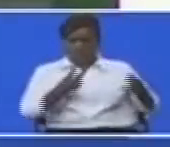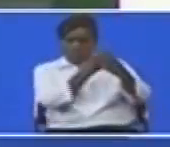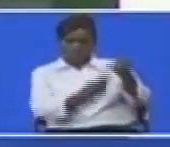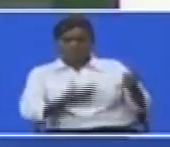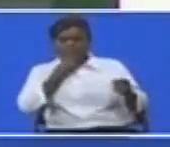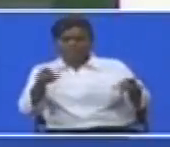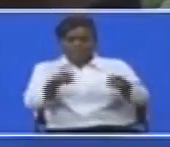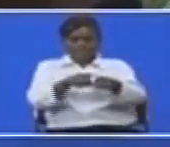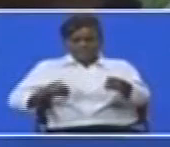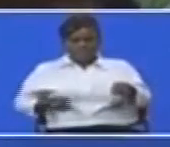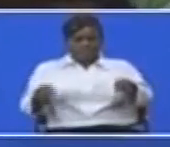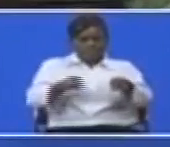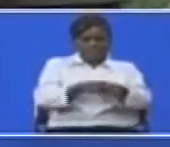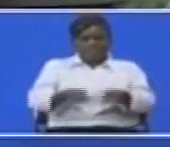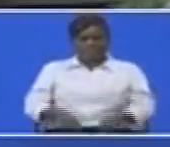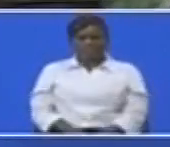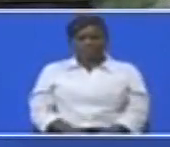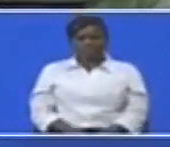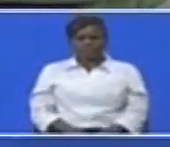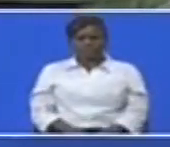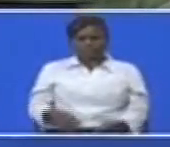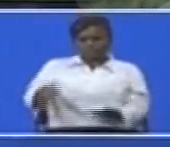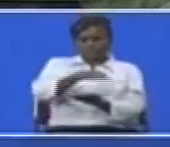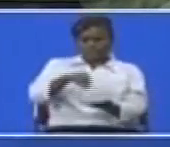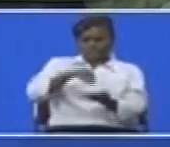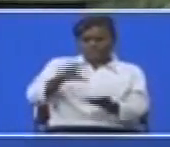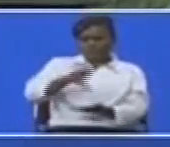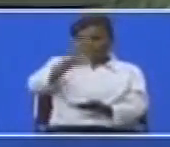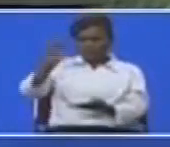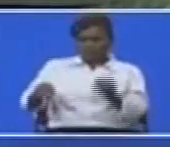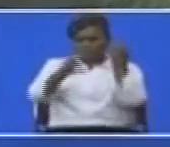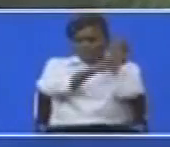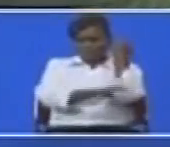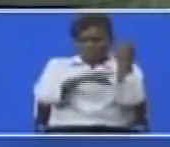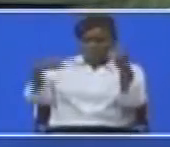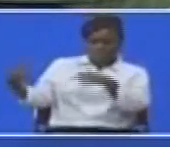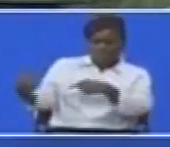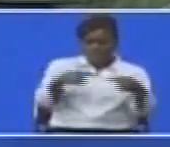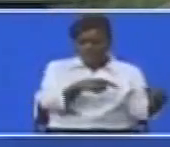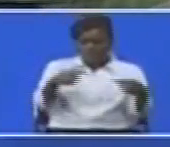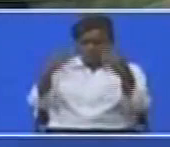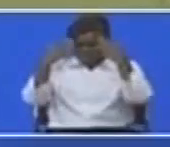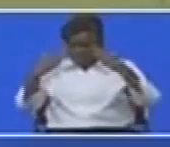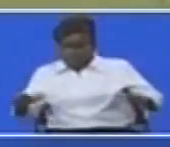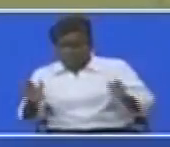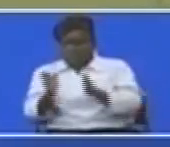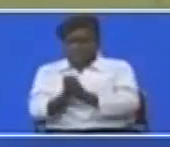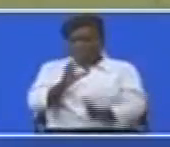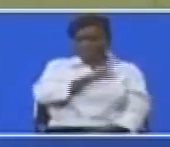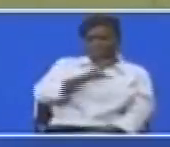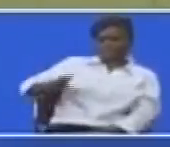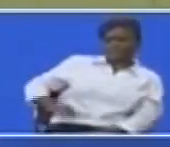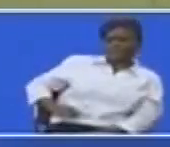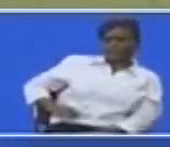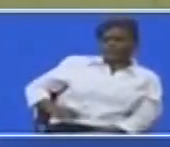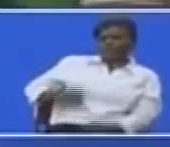brothers and sisters. The Central African Republic has been embroiled in civil war between a Muslim minority and a Christian